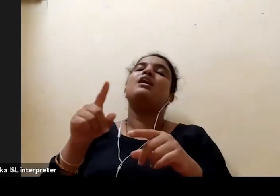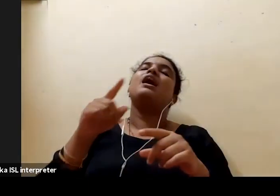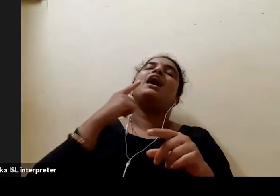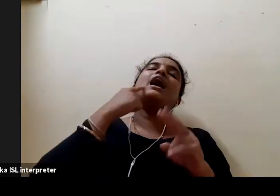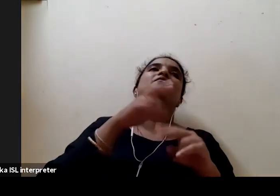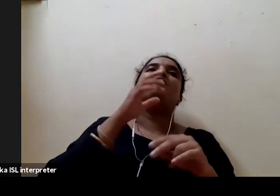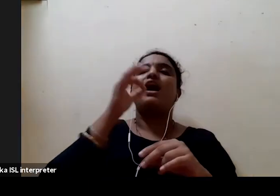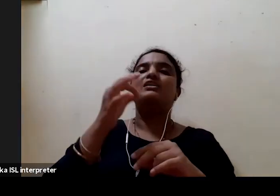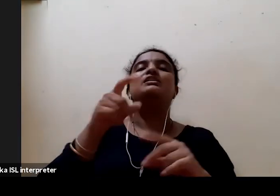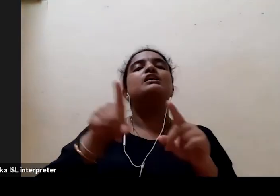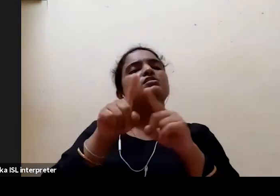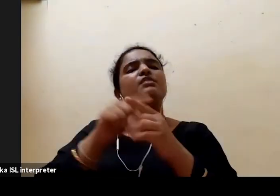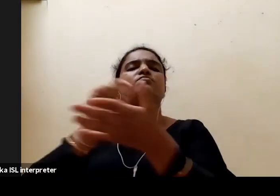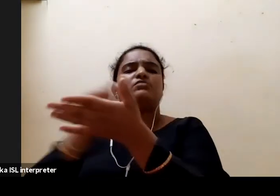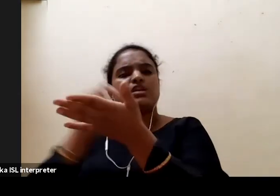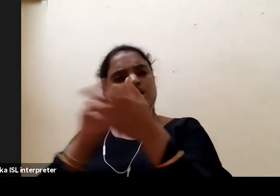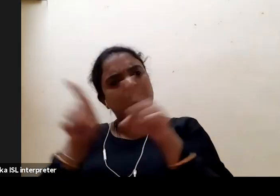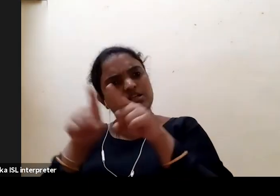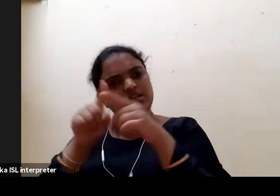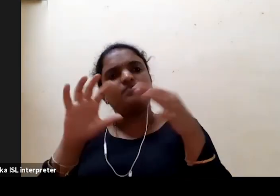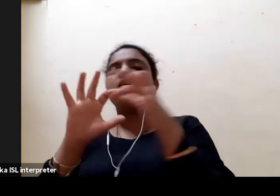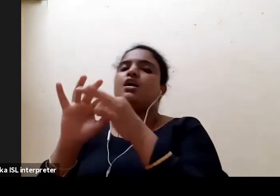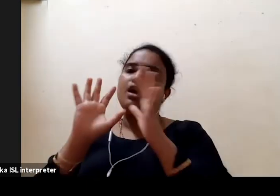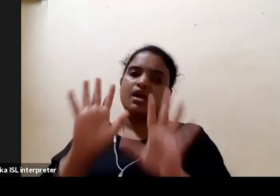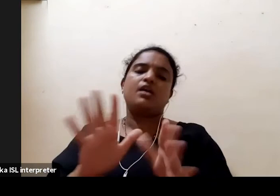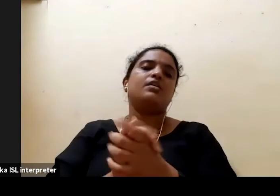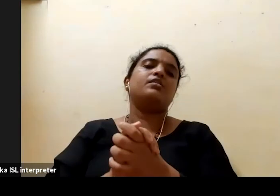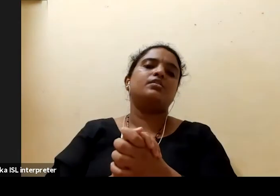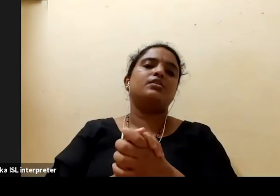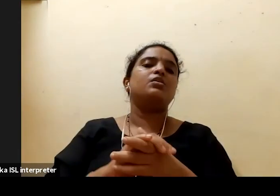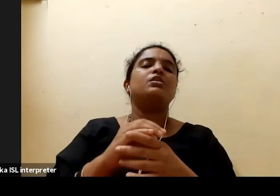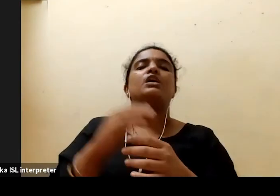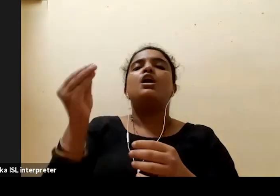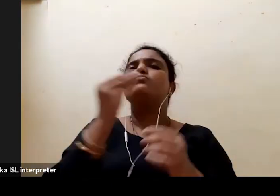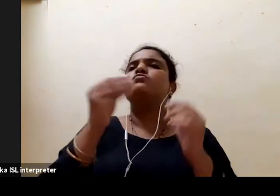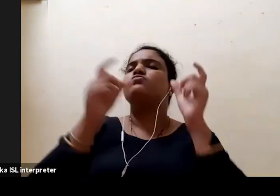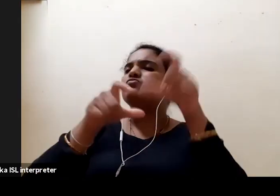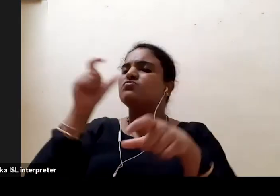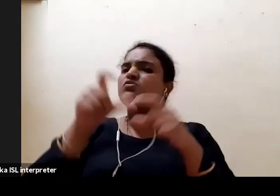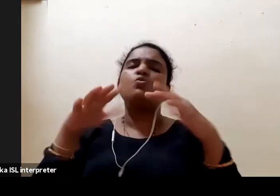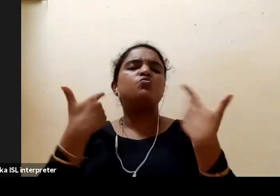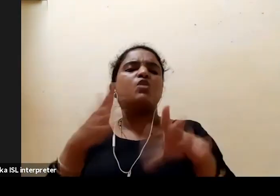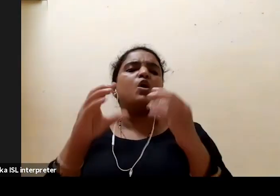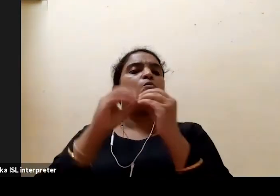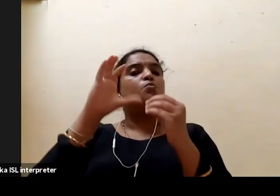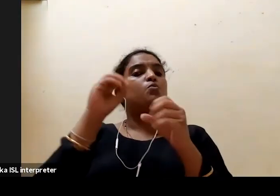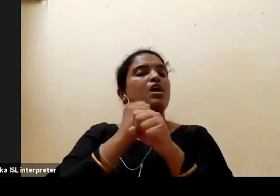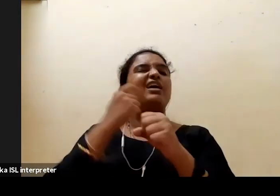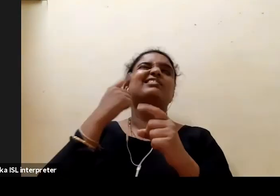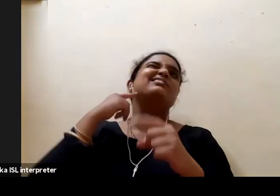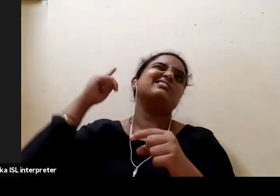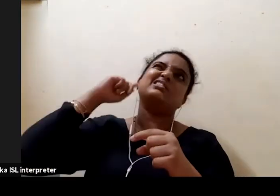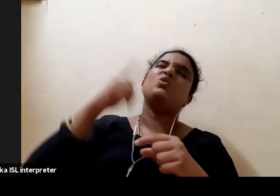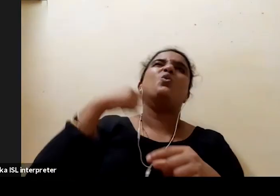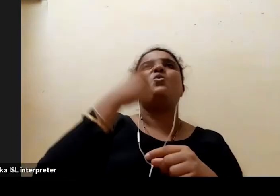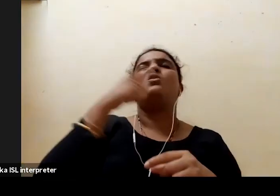But I think most definitely a lot of us bloggers benefited from just blogging no matter what. Don't care who's reading,